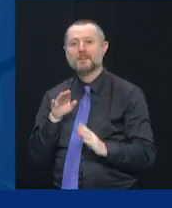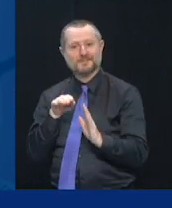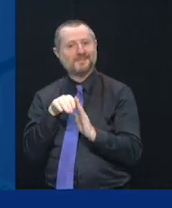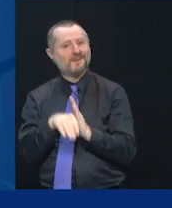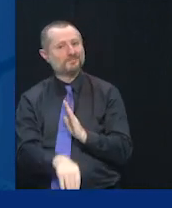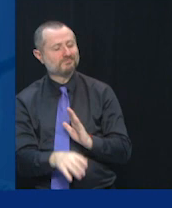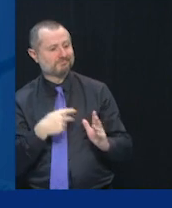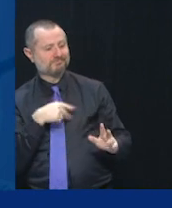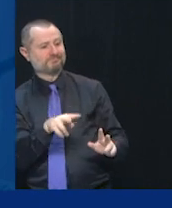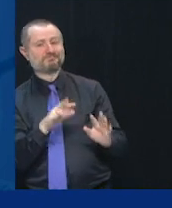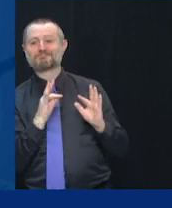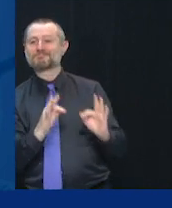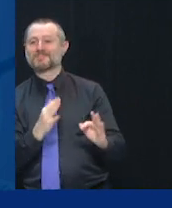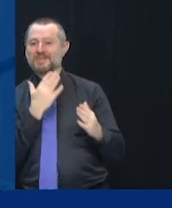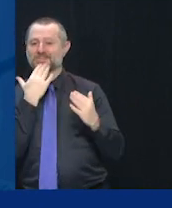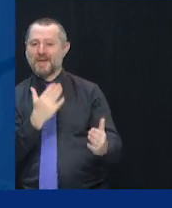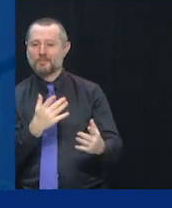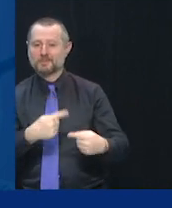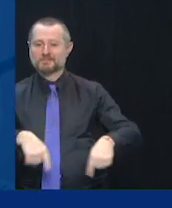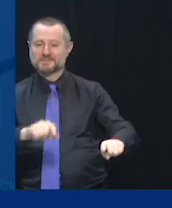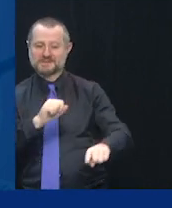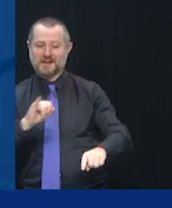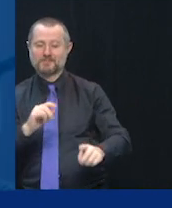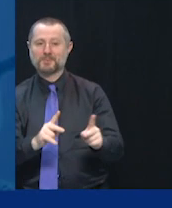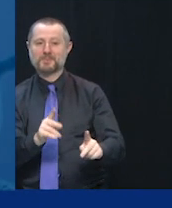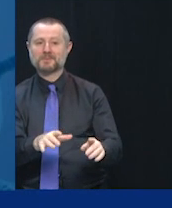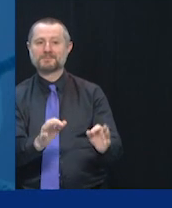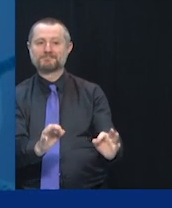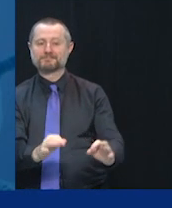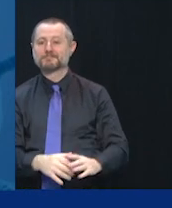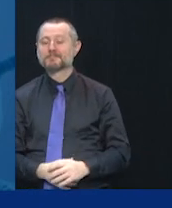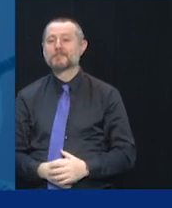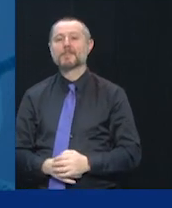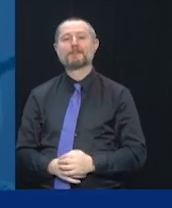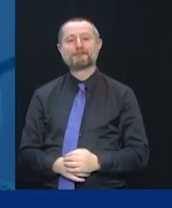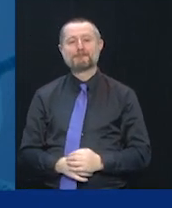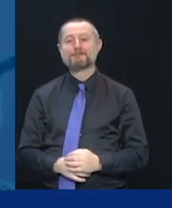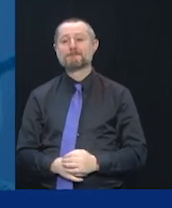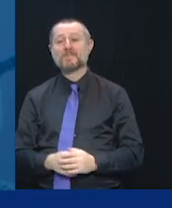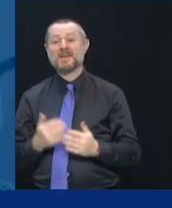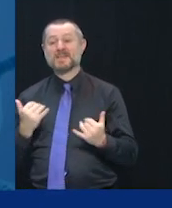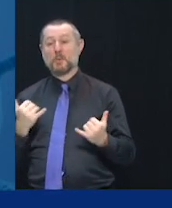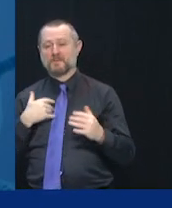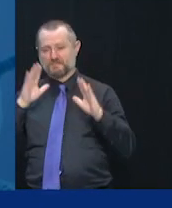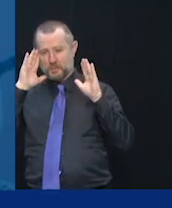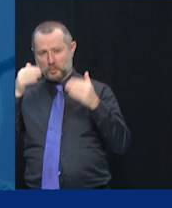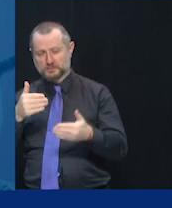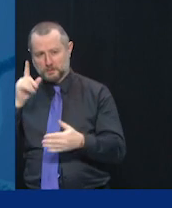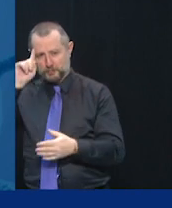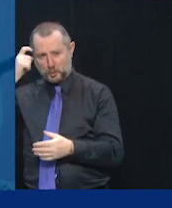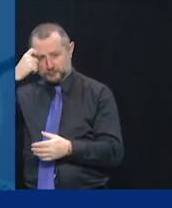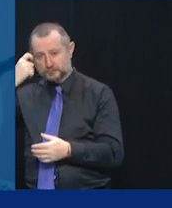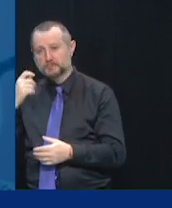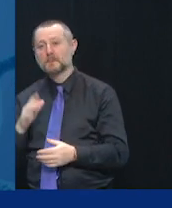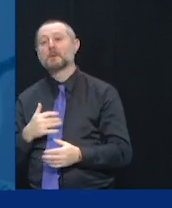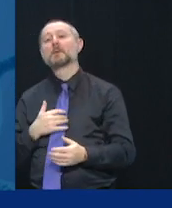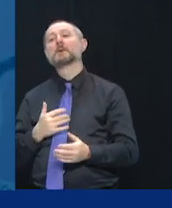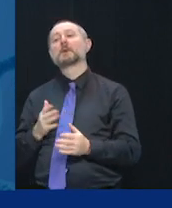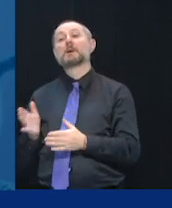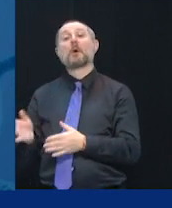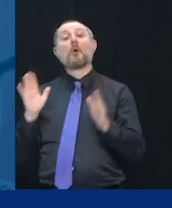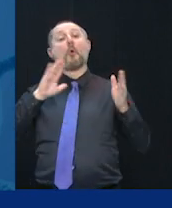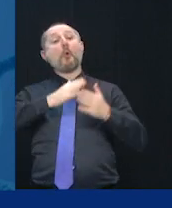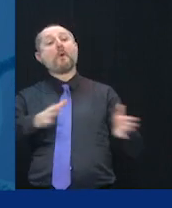So I want to thank the people of Staten Island. And we are focusing on the Bronx. The numbers overall continue